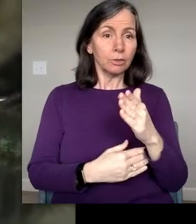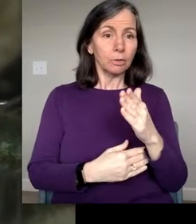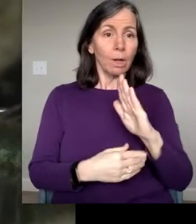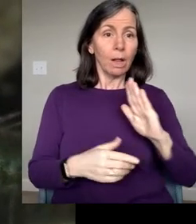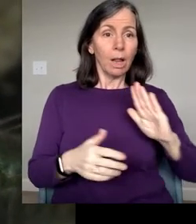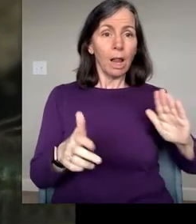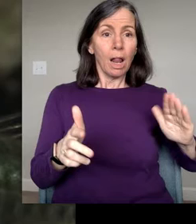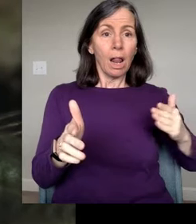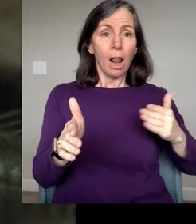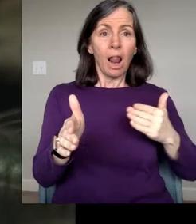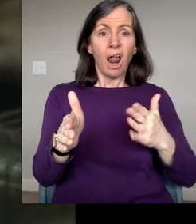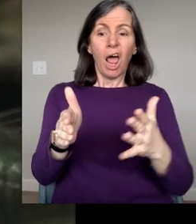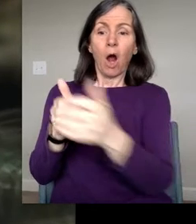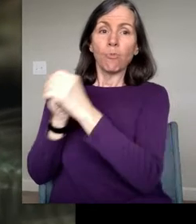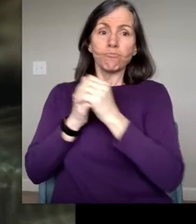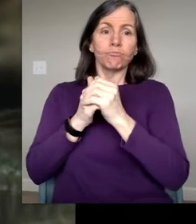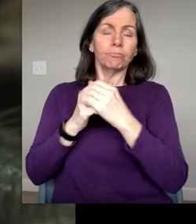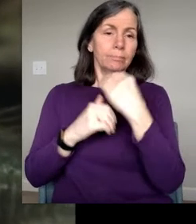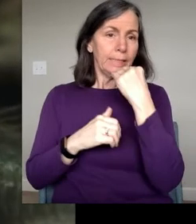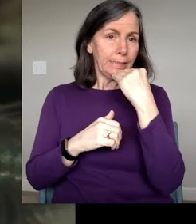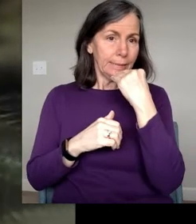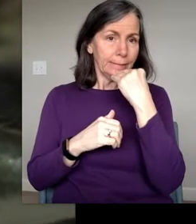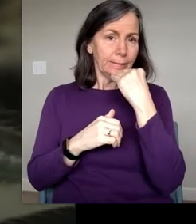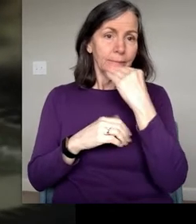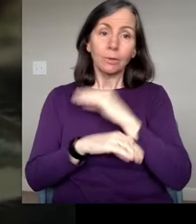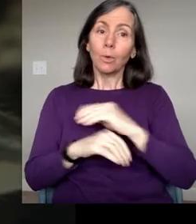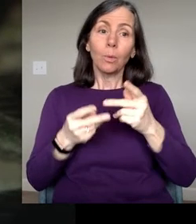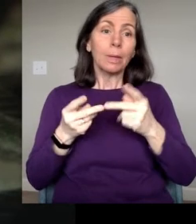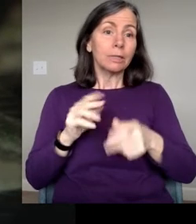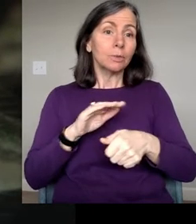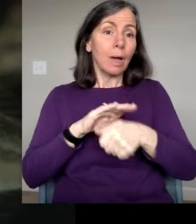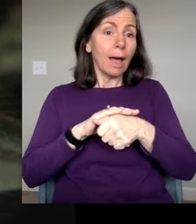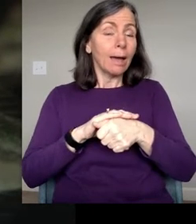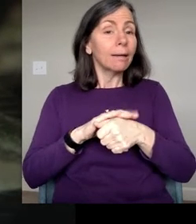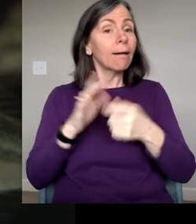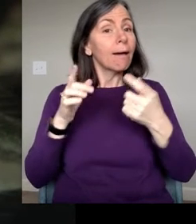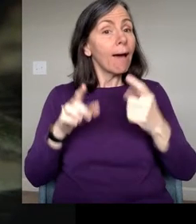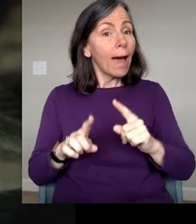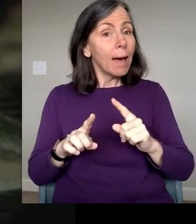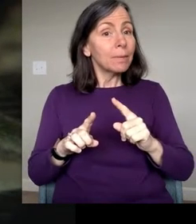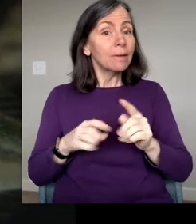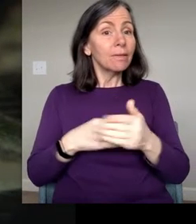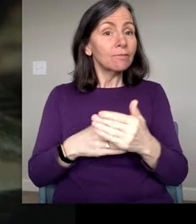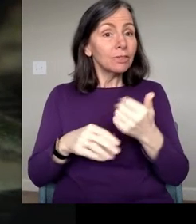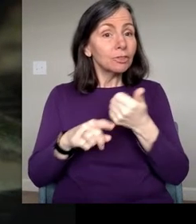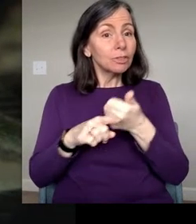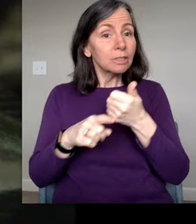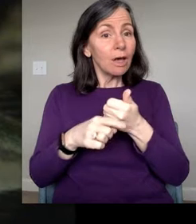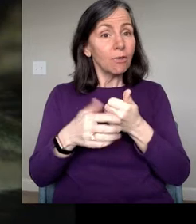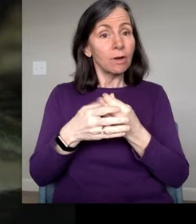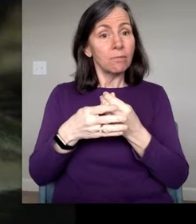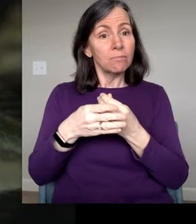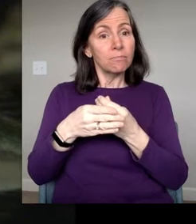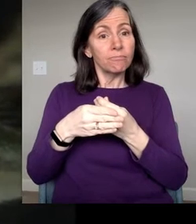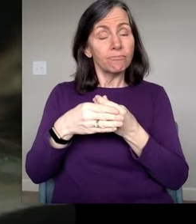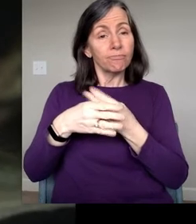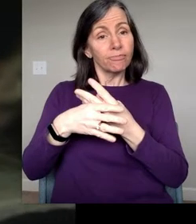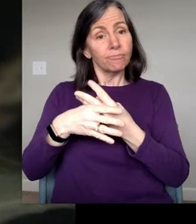So, sticklebacks evolved body armor, bony plates on their side, and long, sharp spines coming off their pelvis and back.